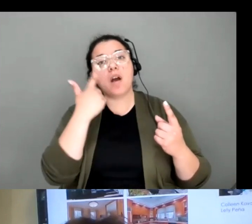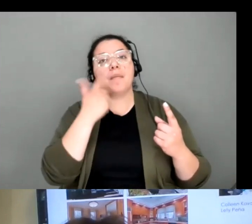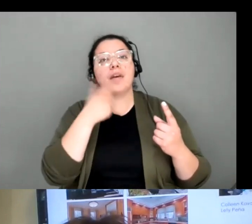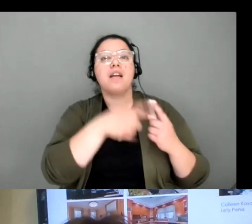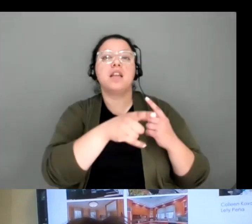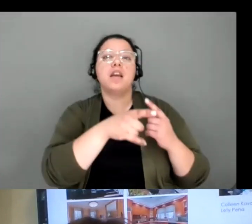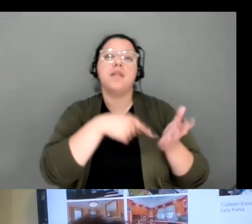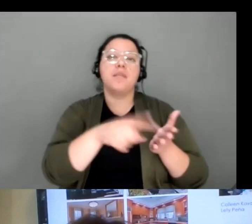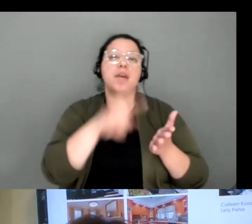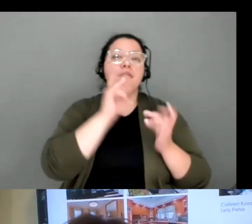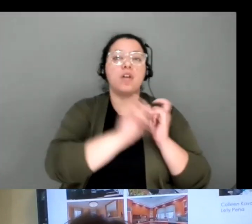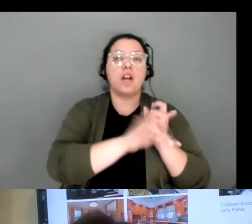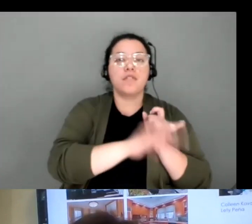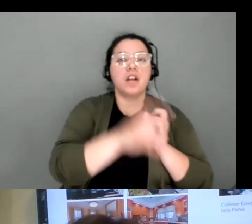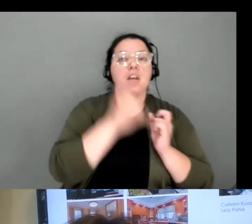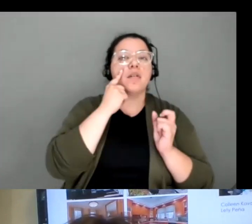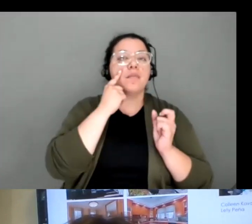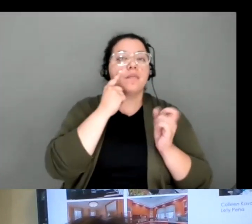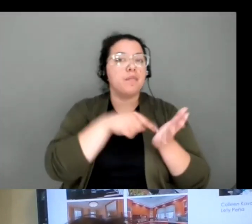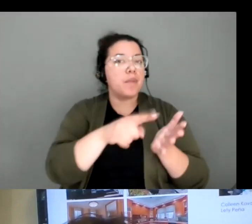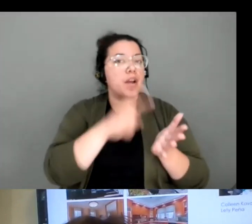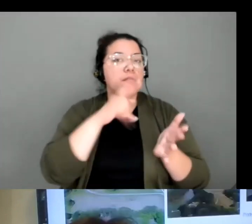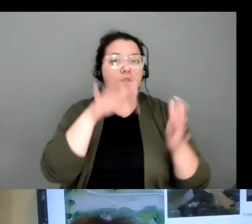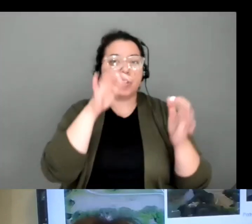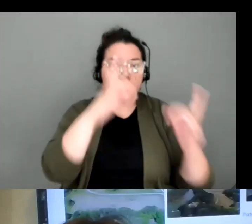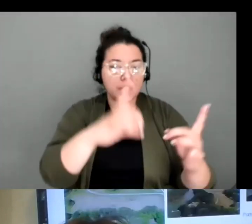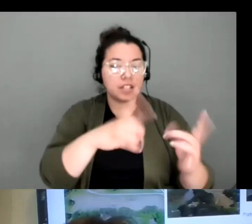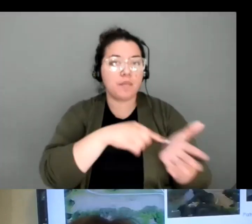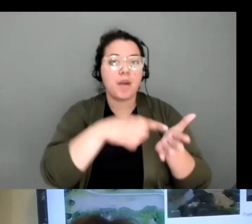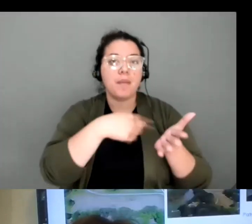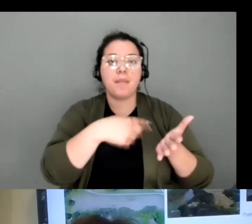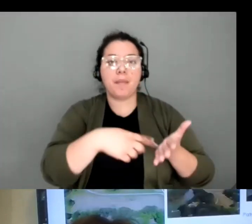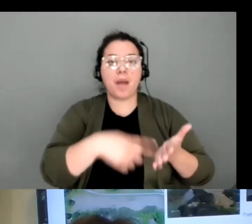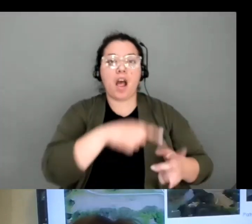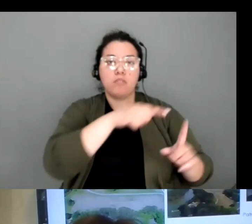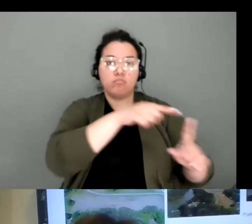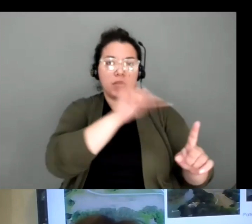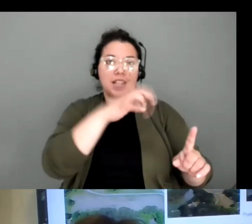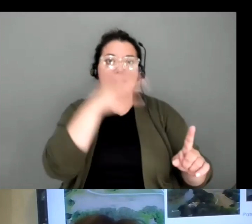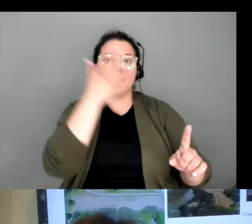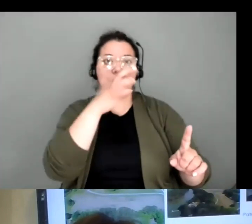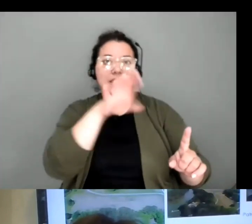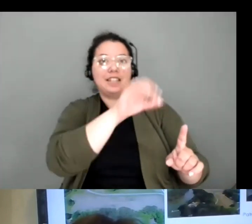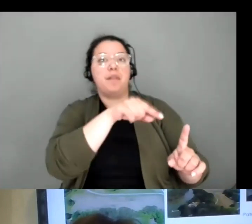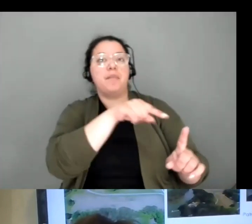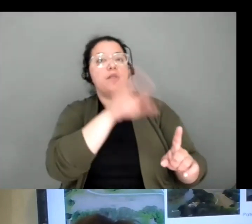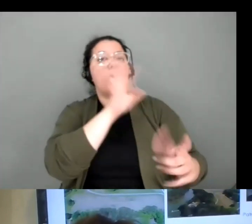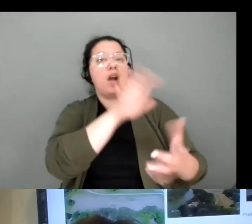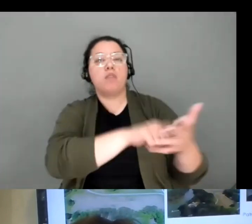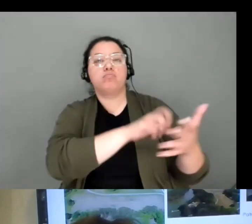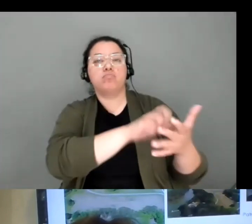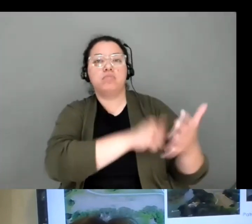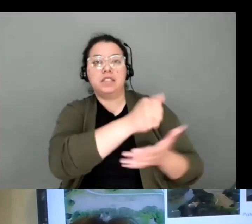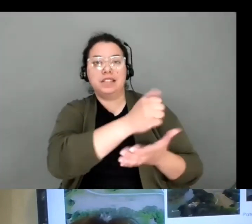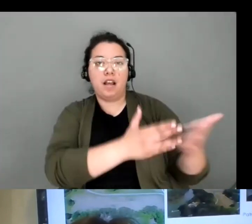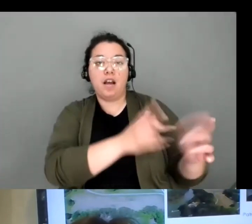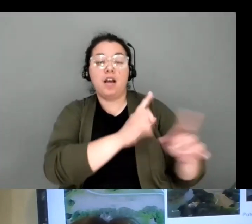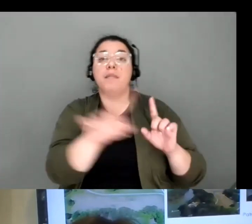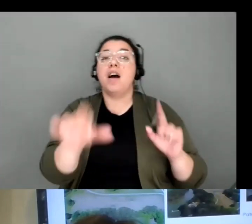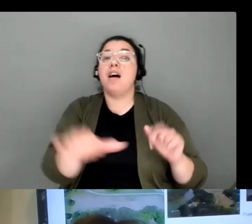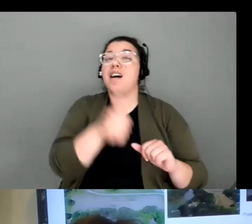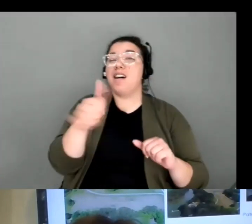paying for education for you, they're paying for things, and that's why you're giving it. But there are other companies that